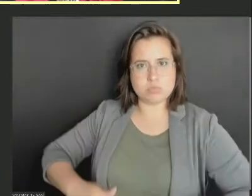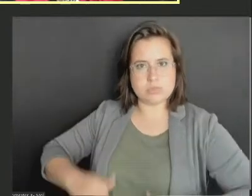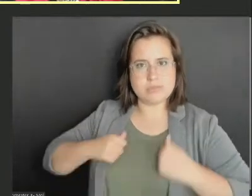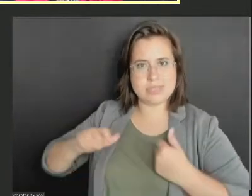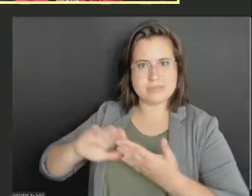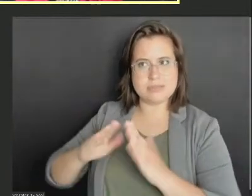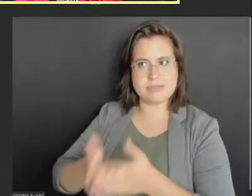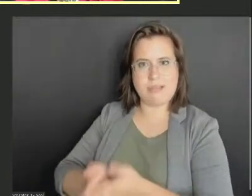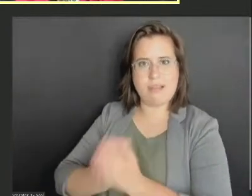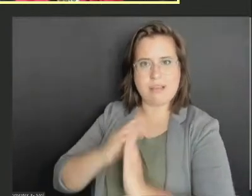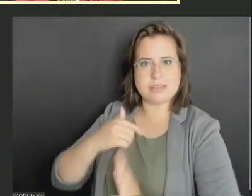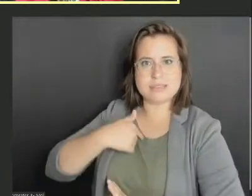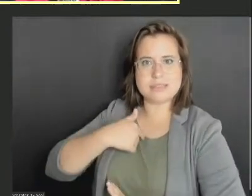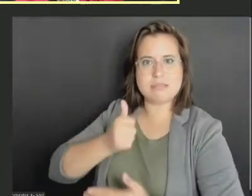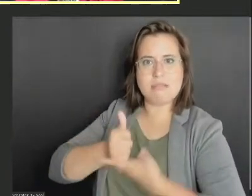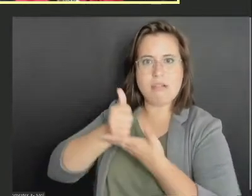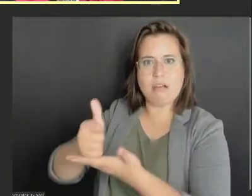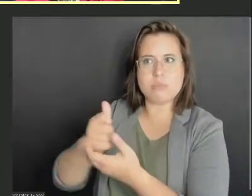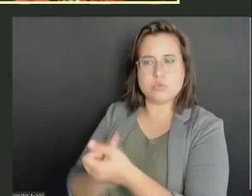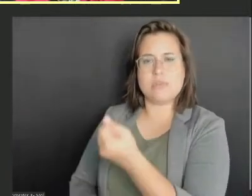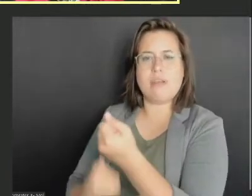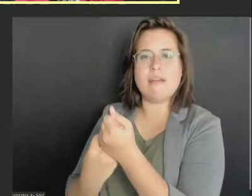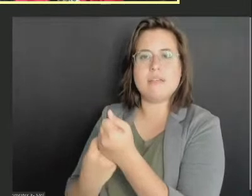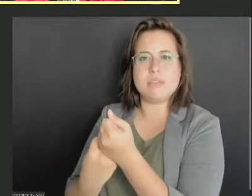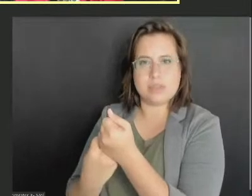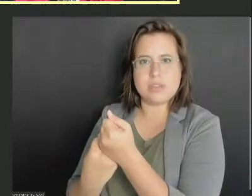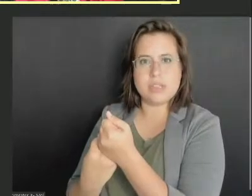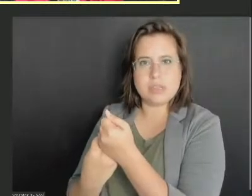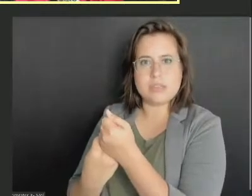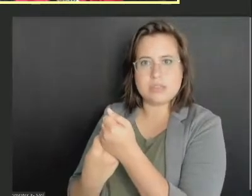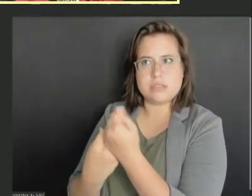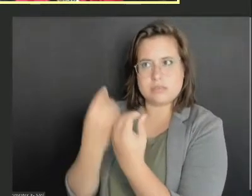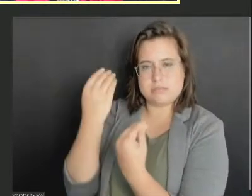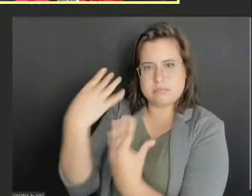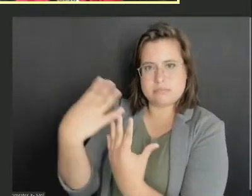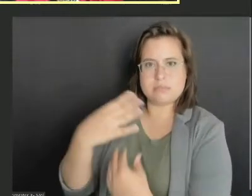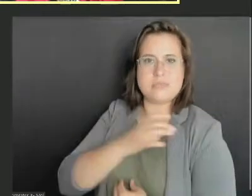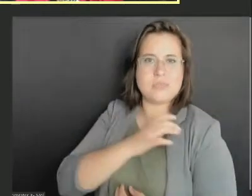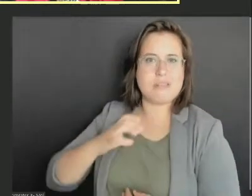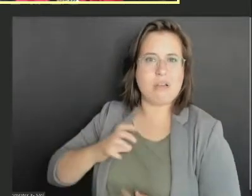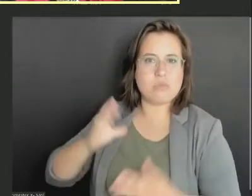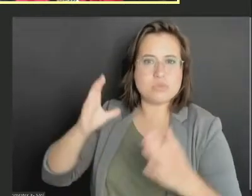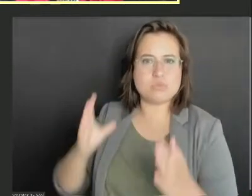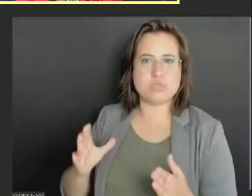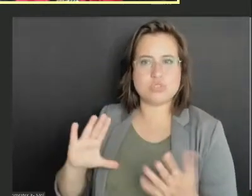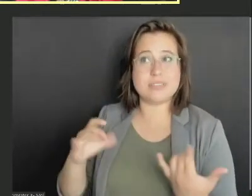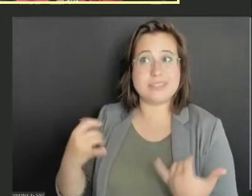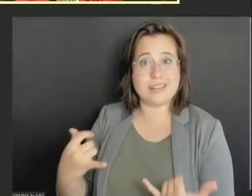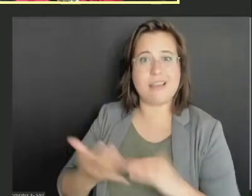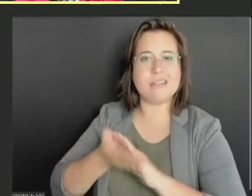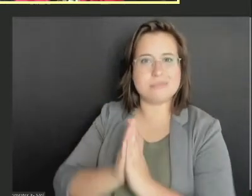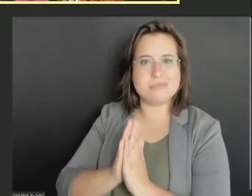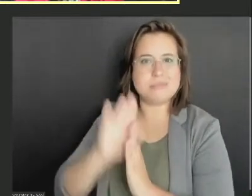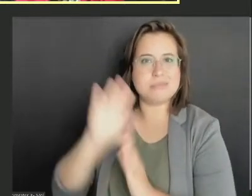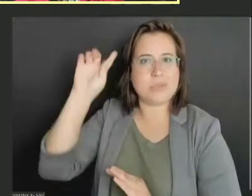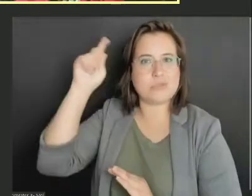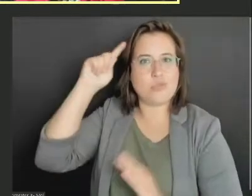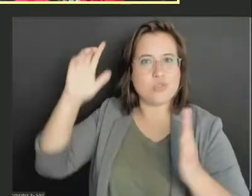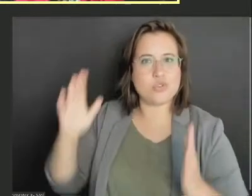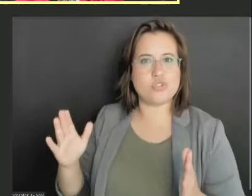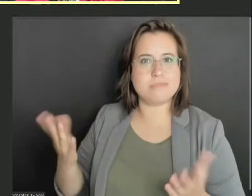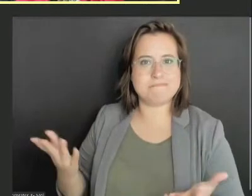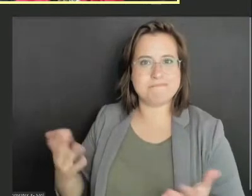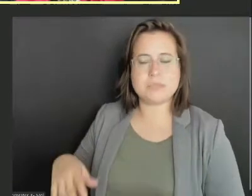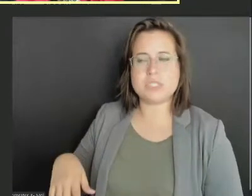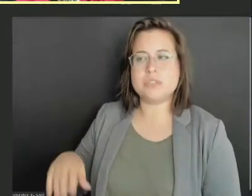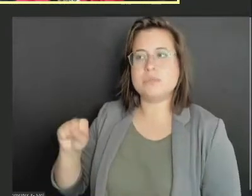to advocate to the congressman at that time, who is now our governor. And they had